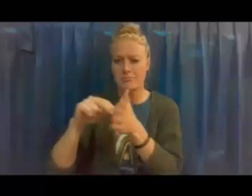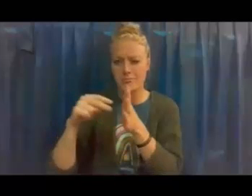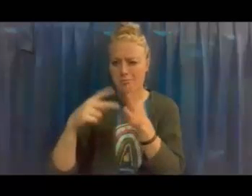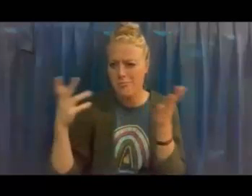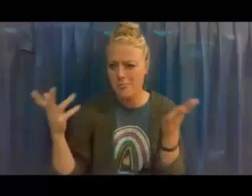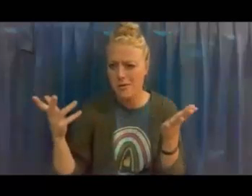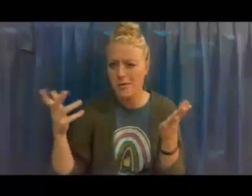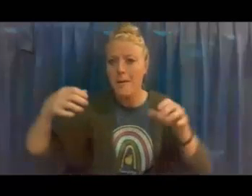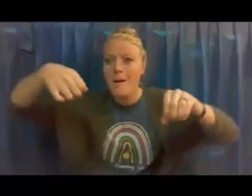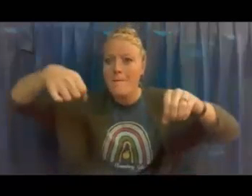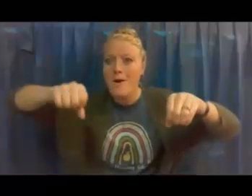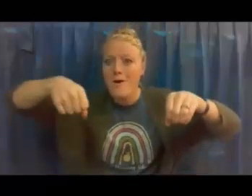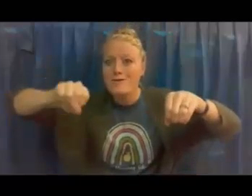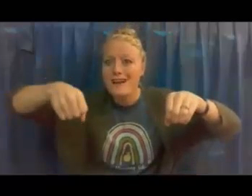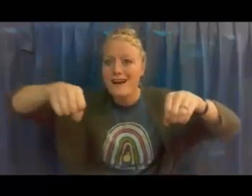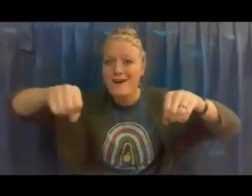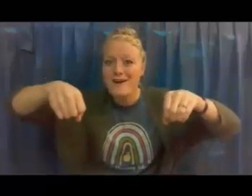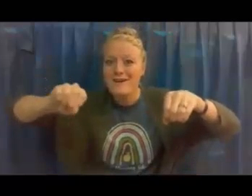Motorcycles. What does that mean?